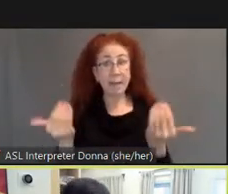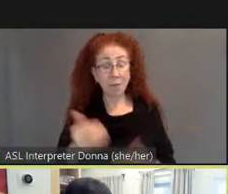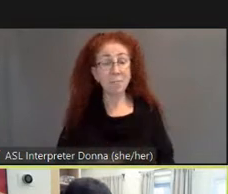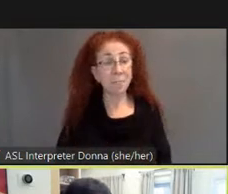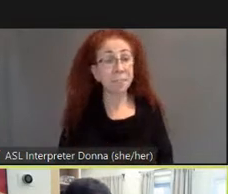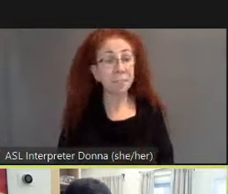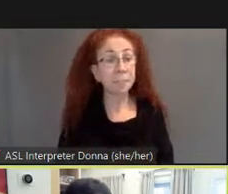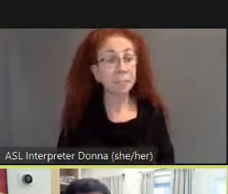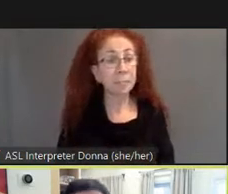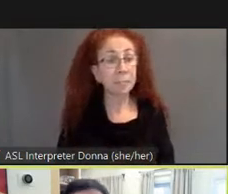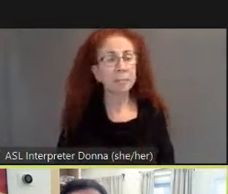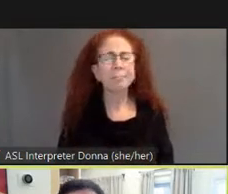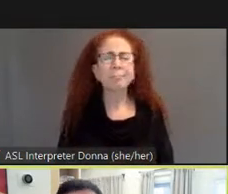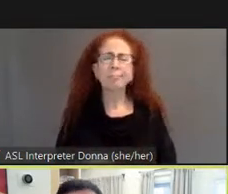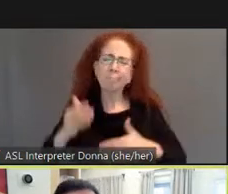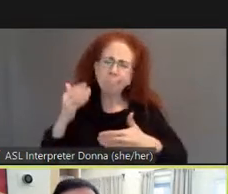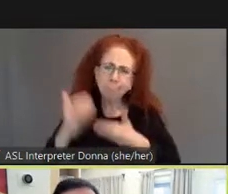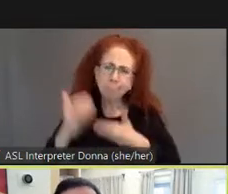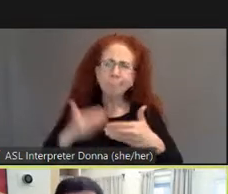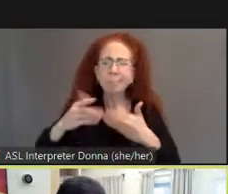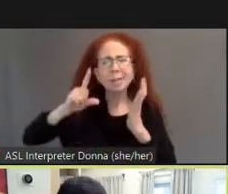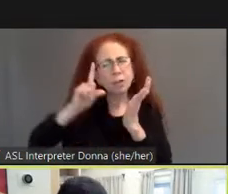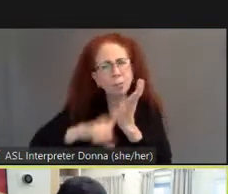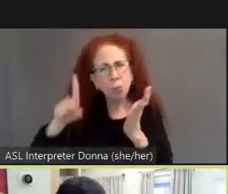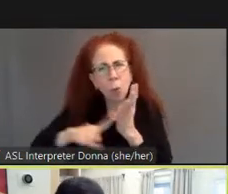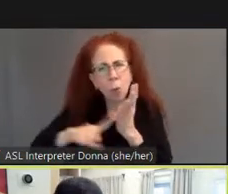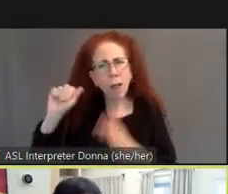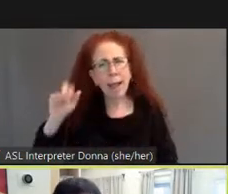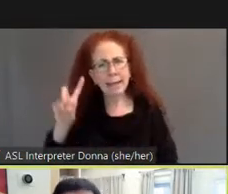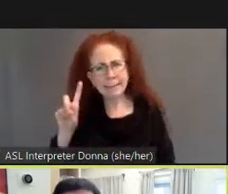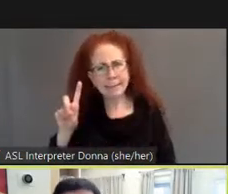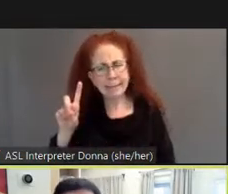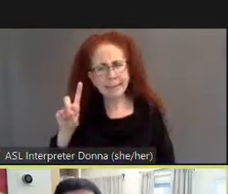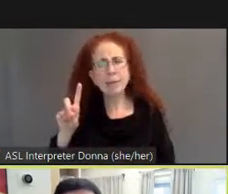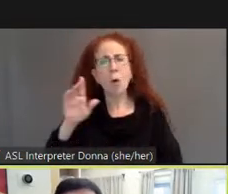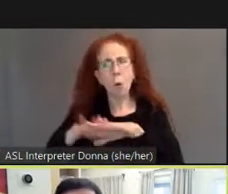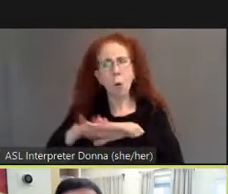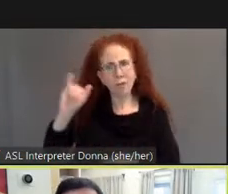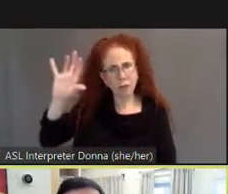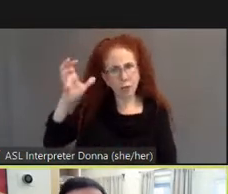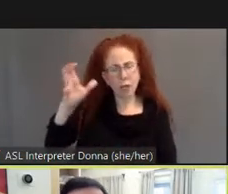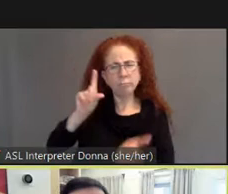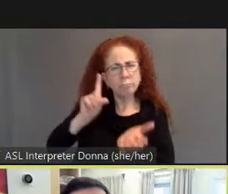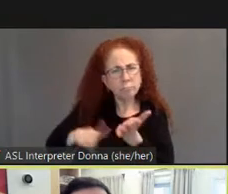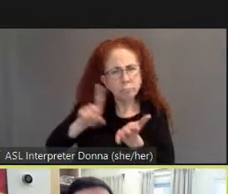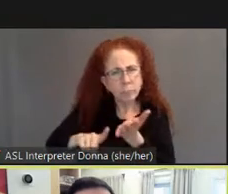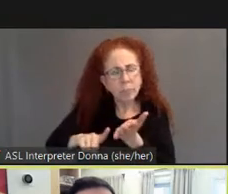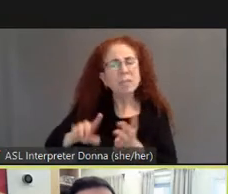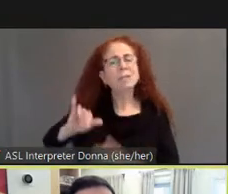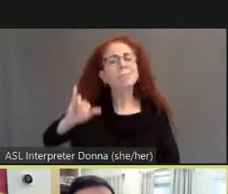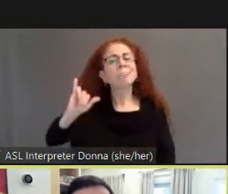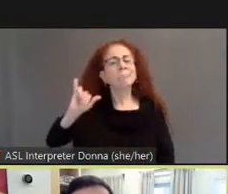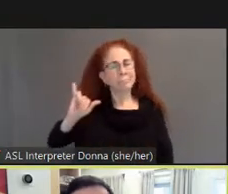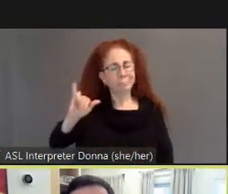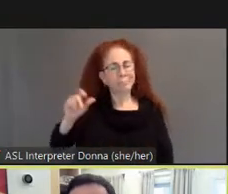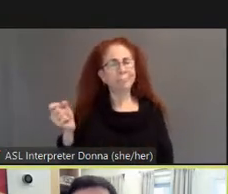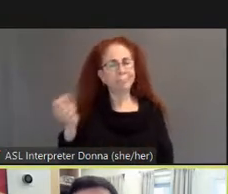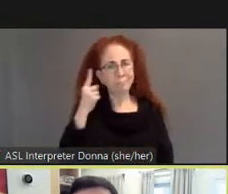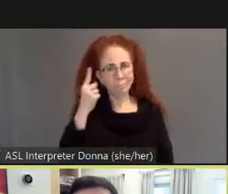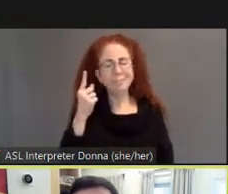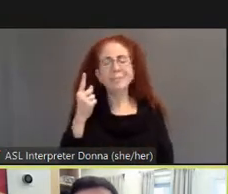began to explore the possibilities for audio description on the Opera Philadelphia channel, we quickly realized that